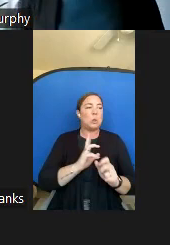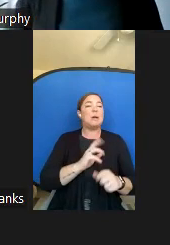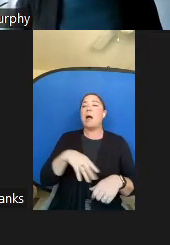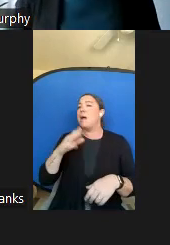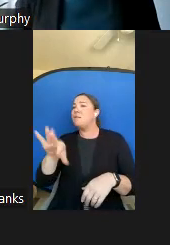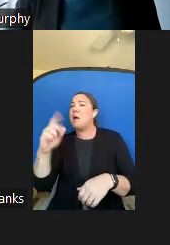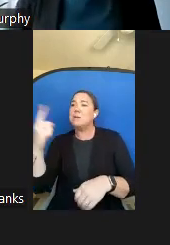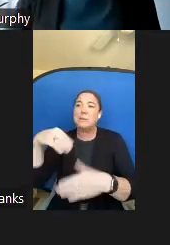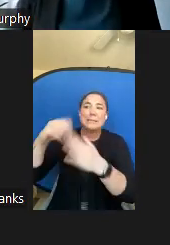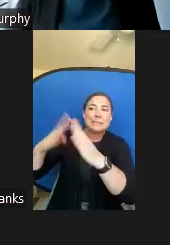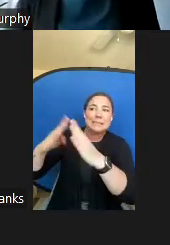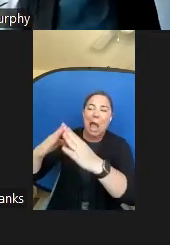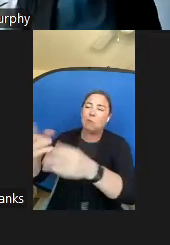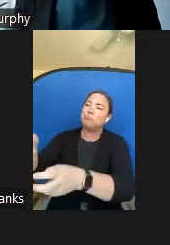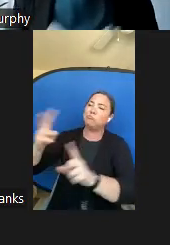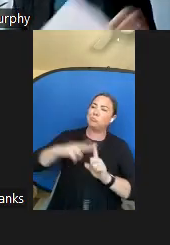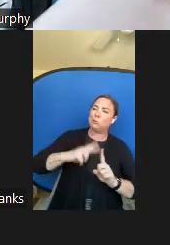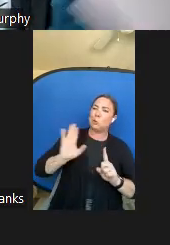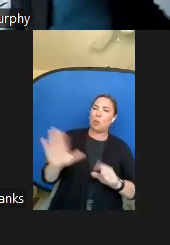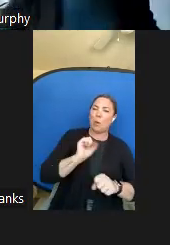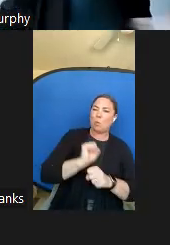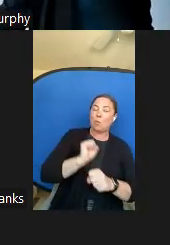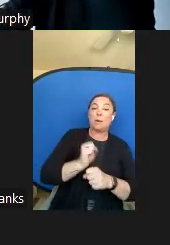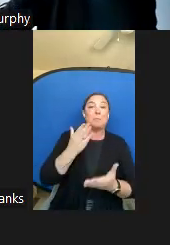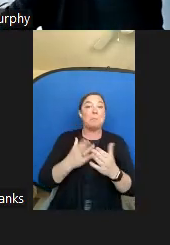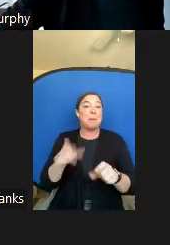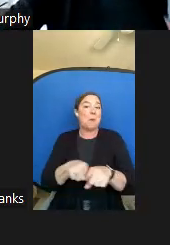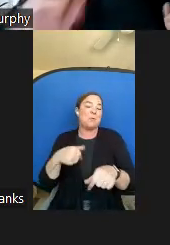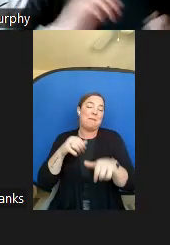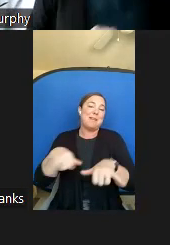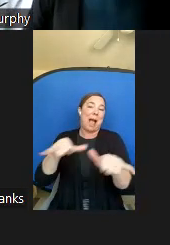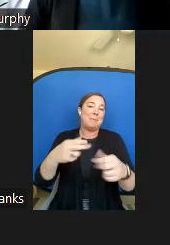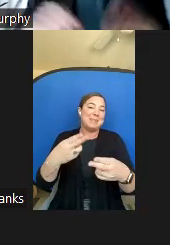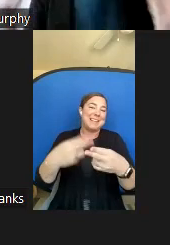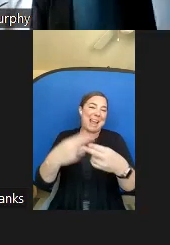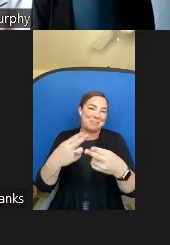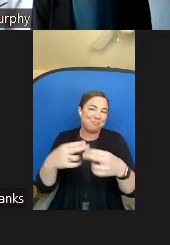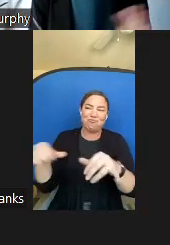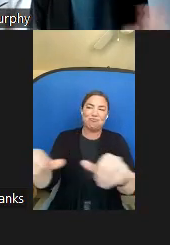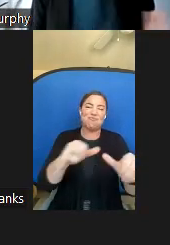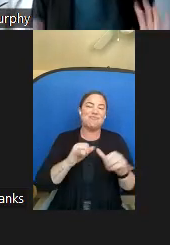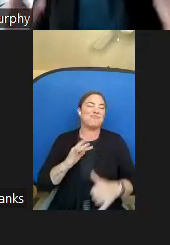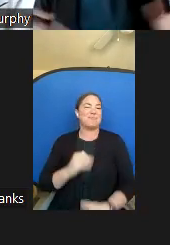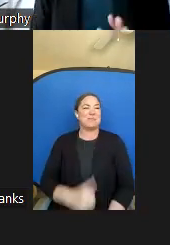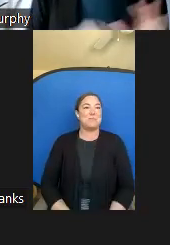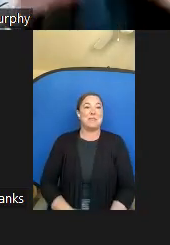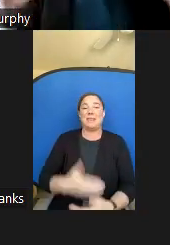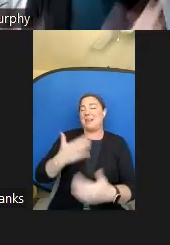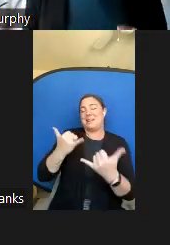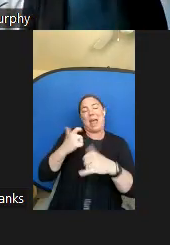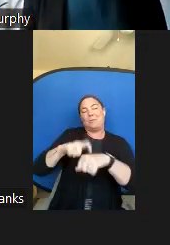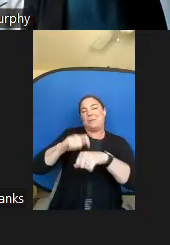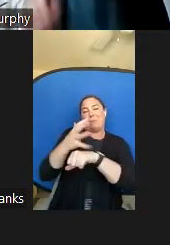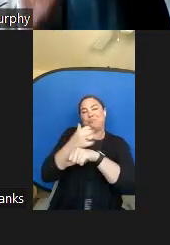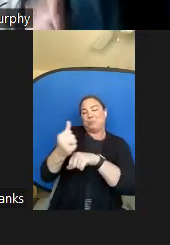work. They may have even had common local names like Solon. Now, as I'm certainly running out of time, I should